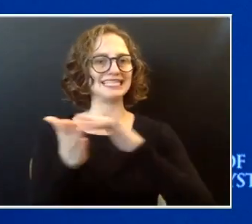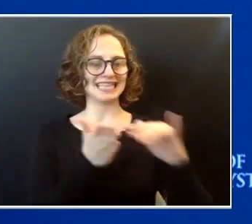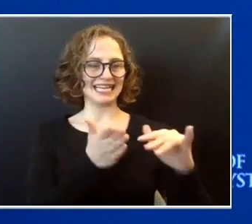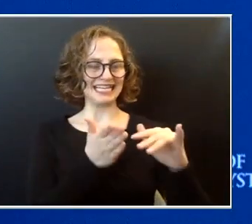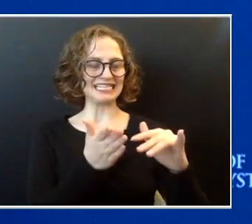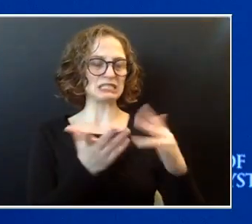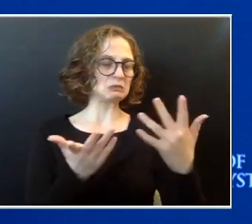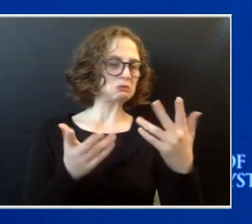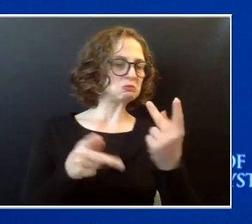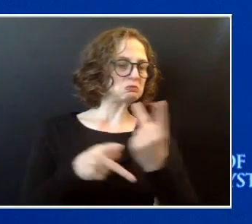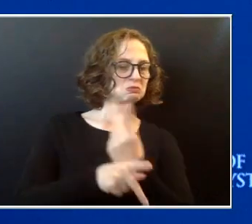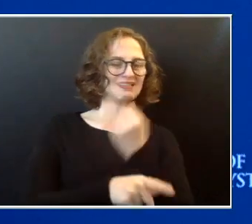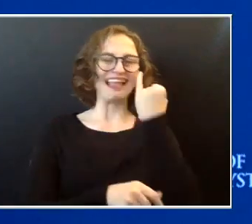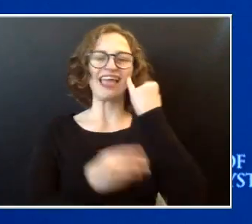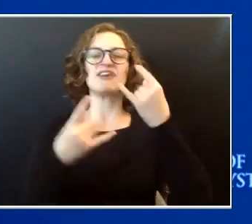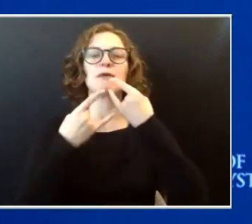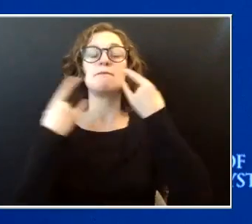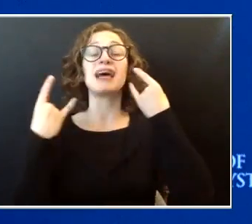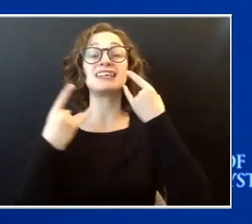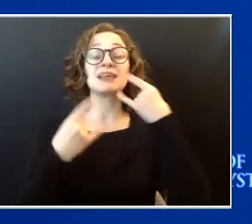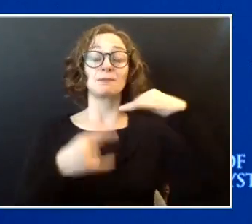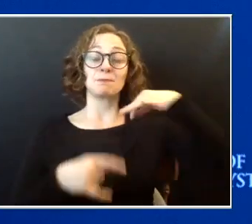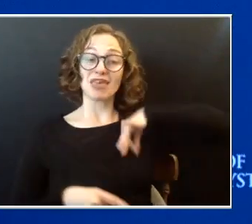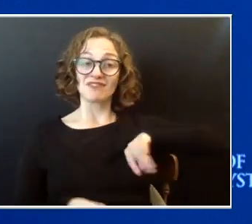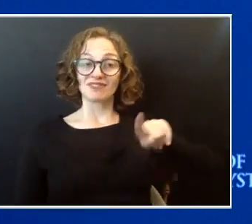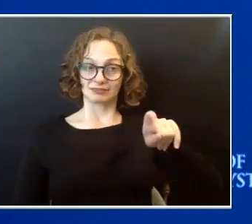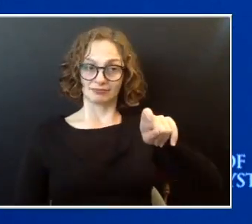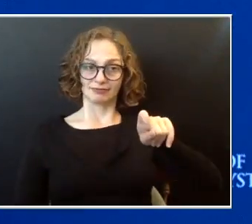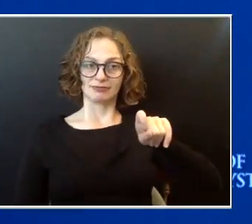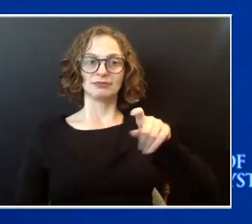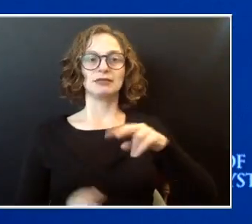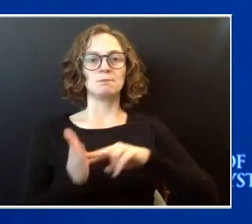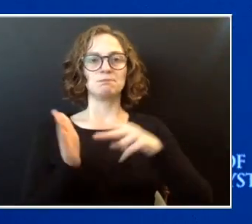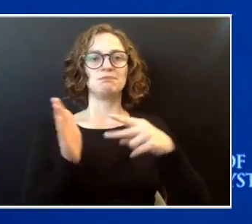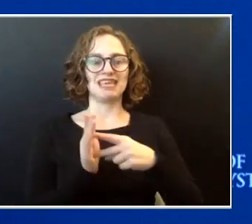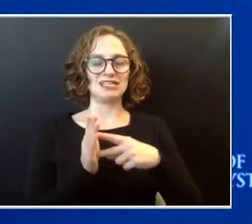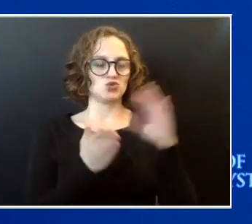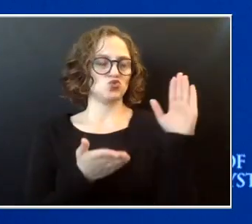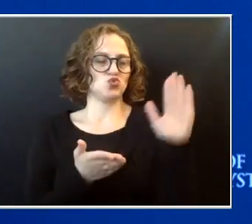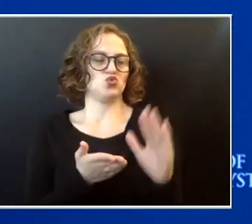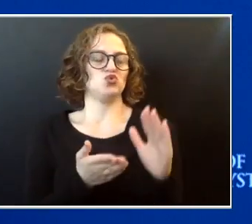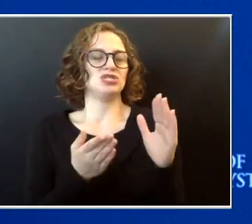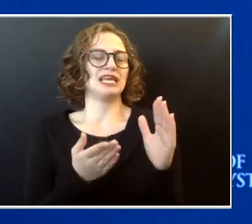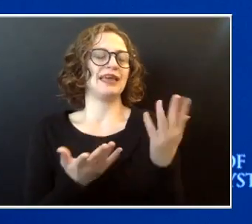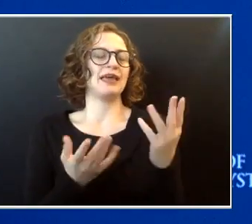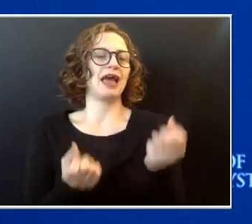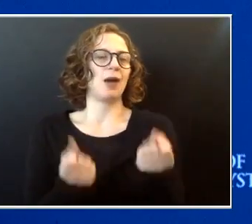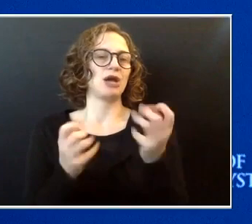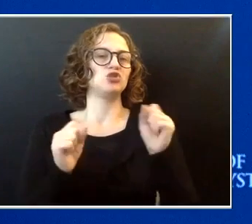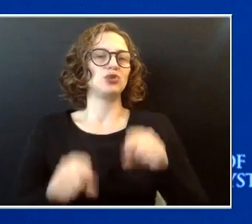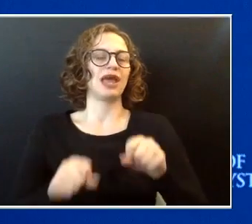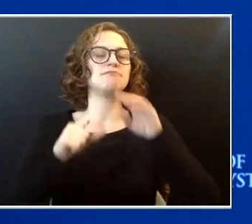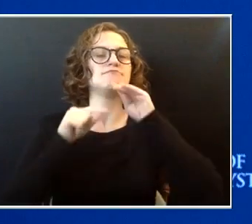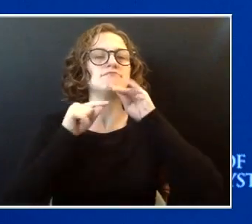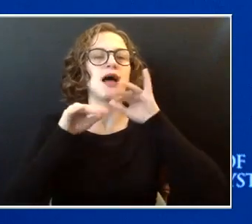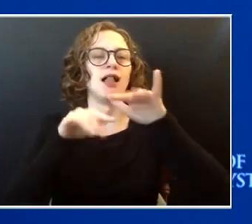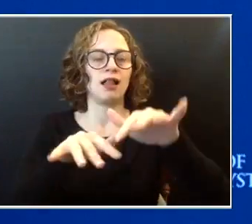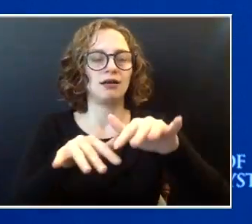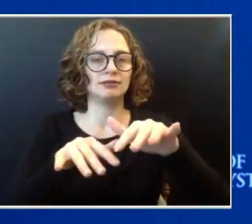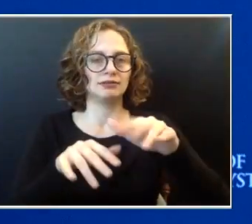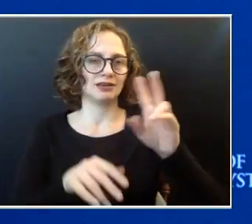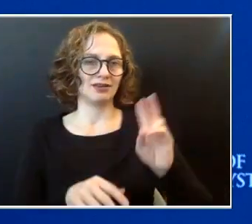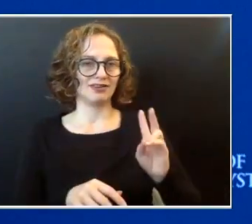reducing the risk of transmission from the virus from one person to another. Now, randomized controlled trials we've always talked